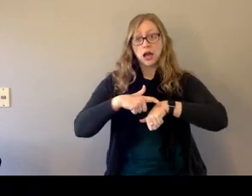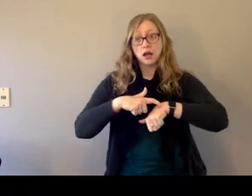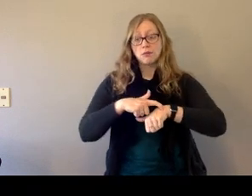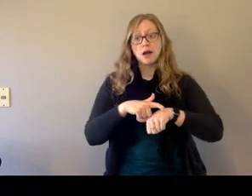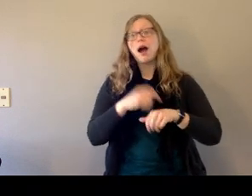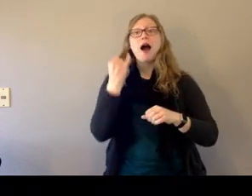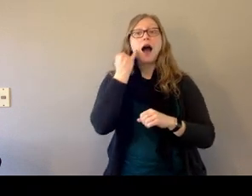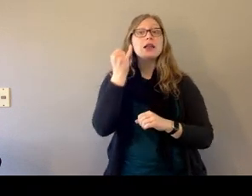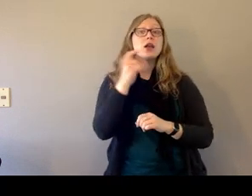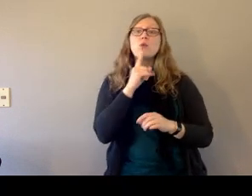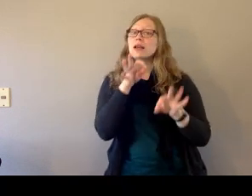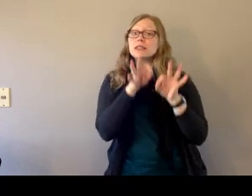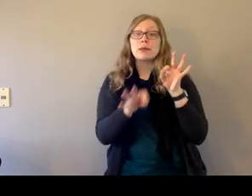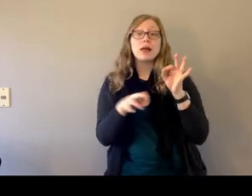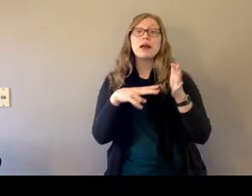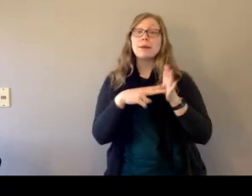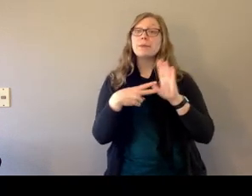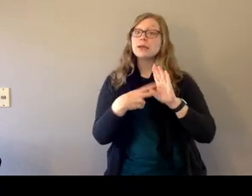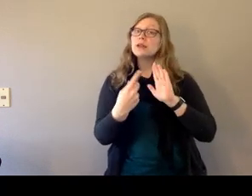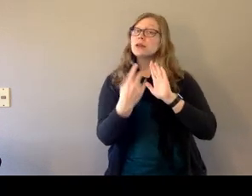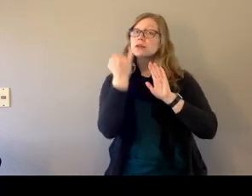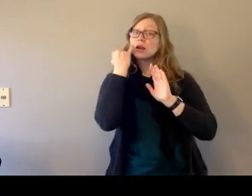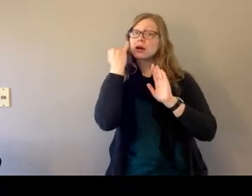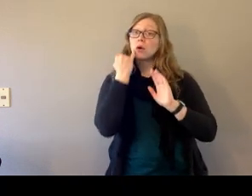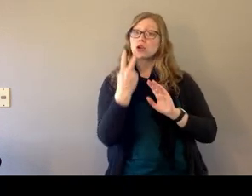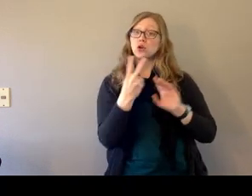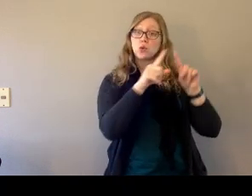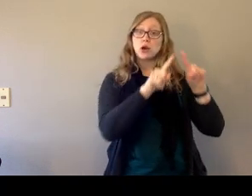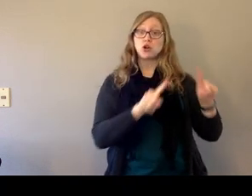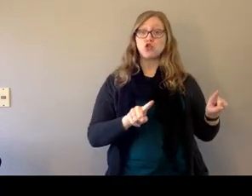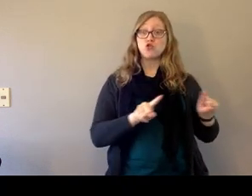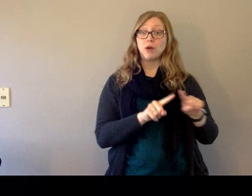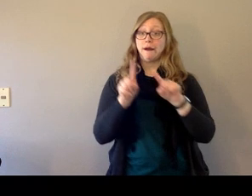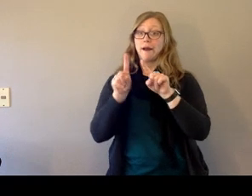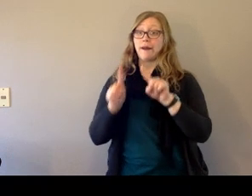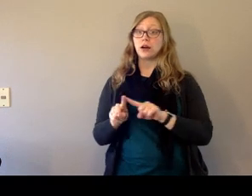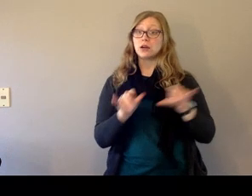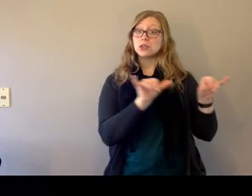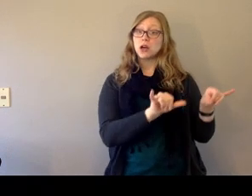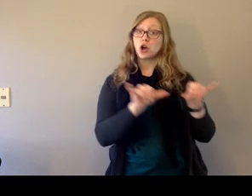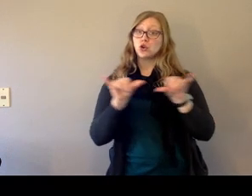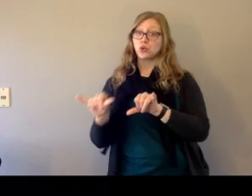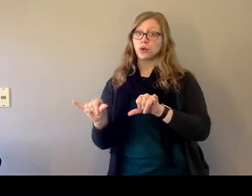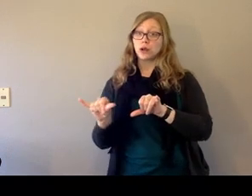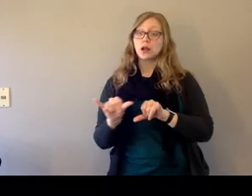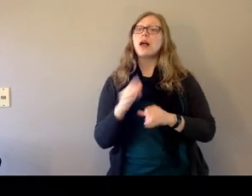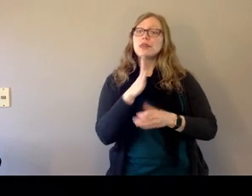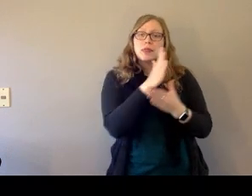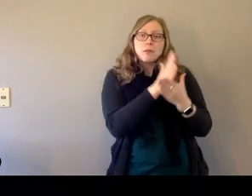that if two triangles are congruent, then their pieces of the triangles are also congruent.